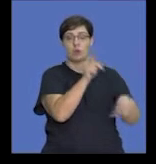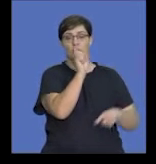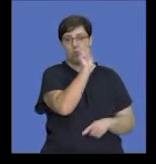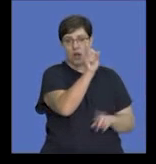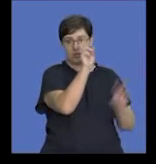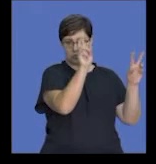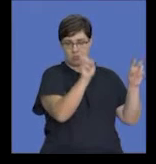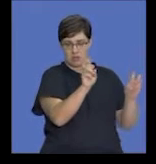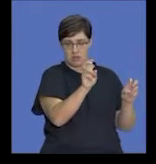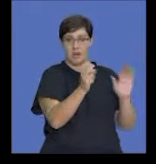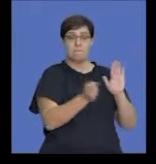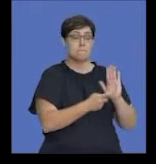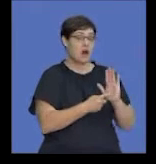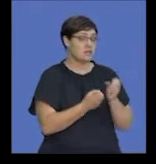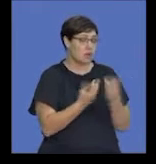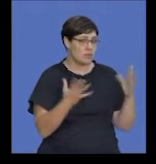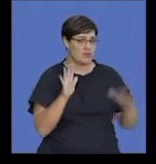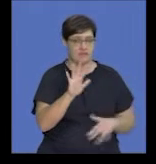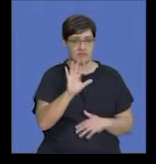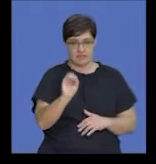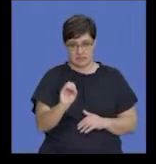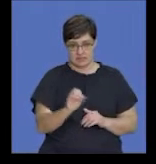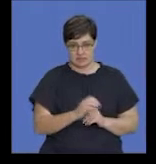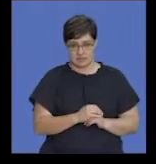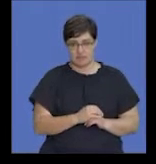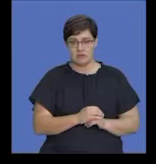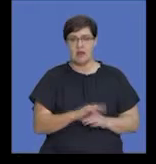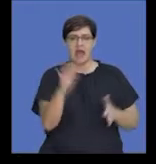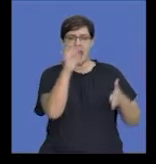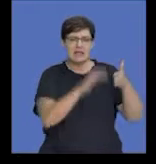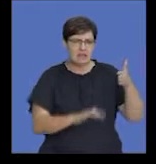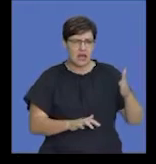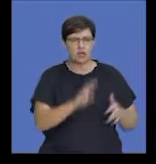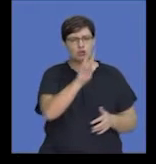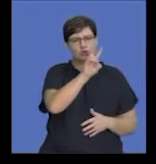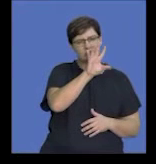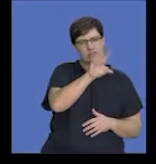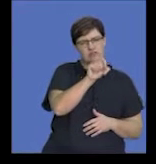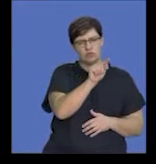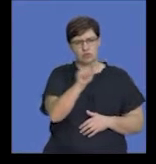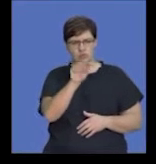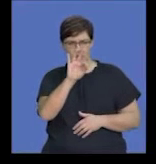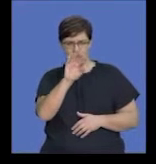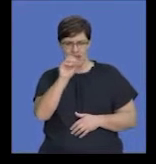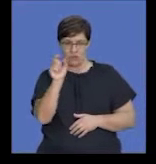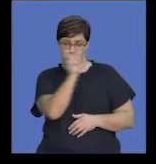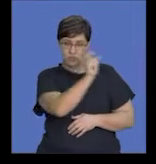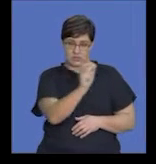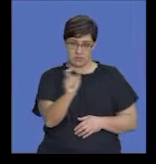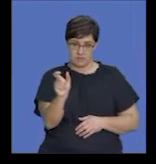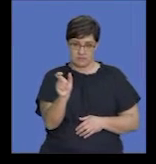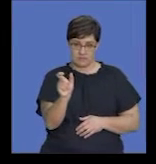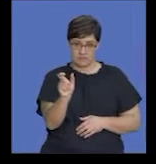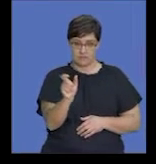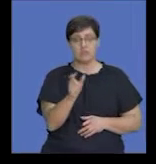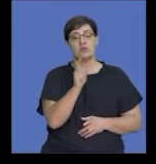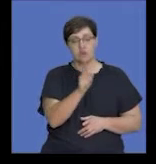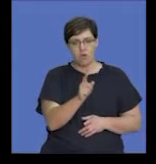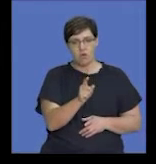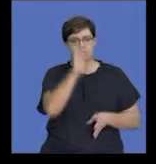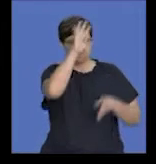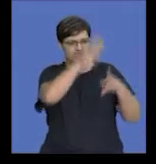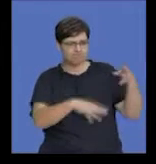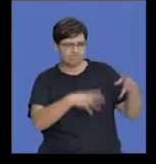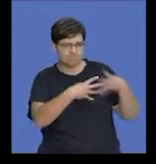to respond to one topic for 50 marks. Your essay should be 250 to 300 words, okay? So you need